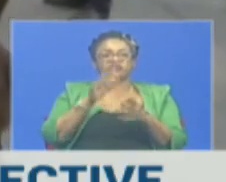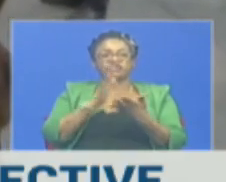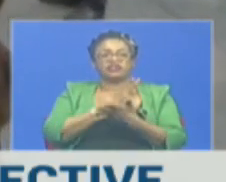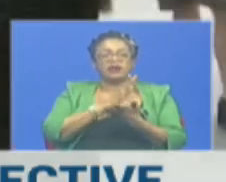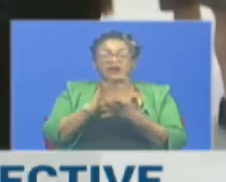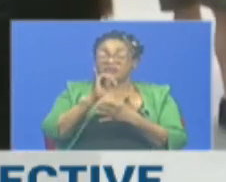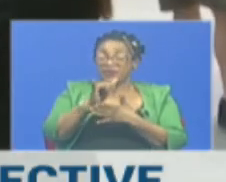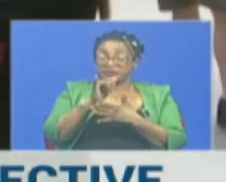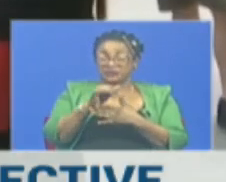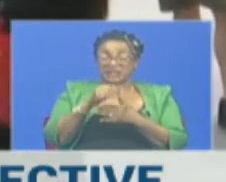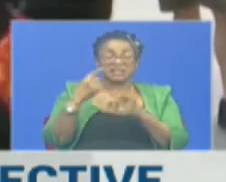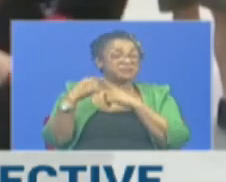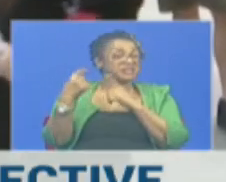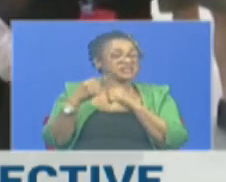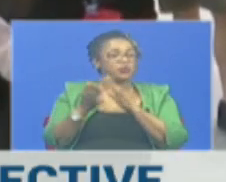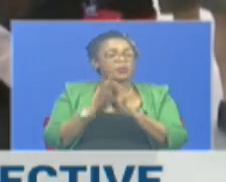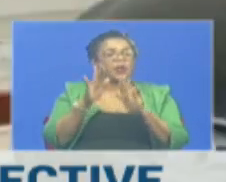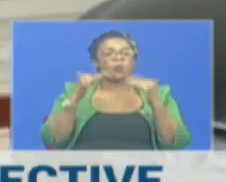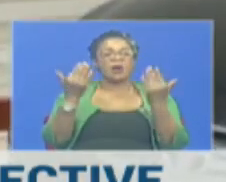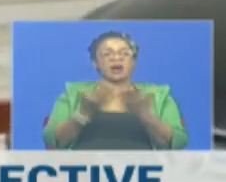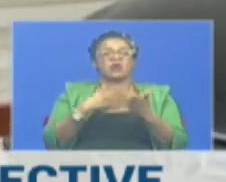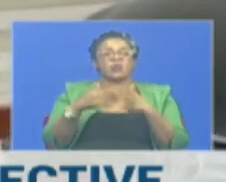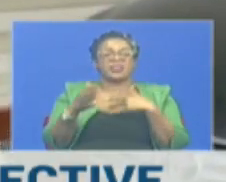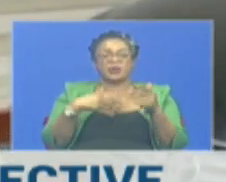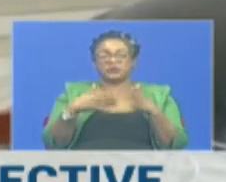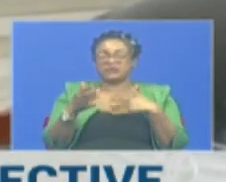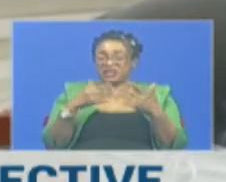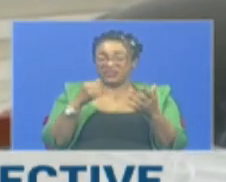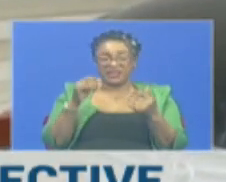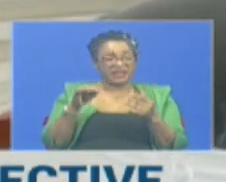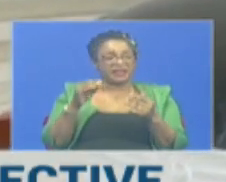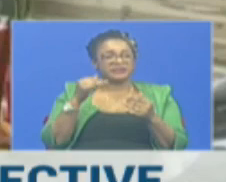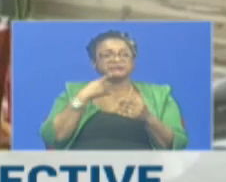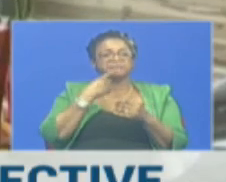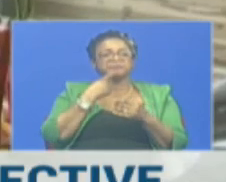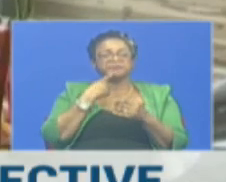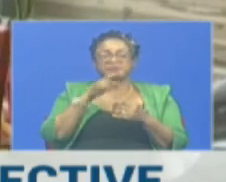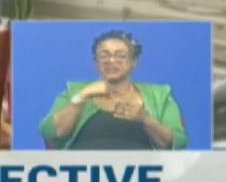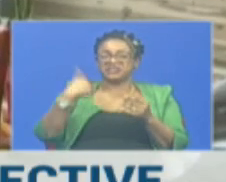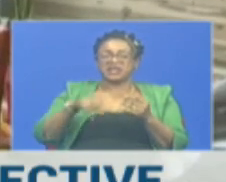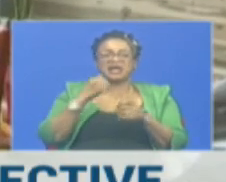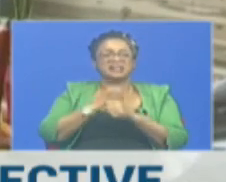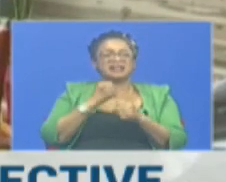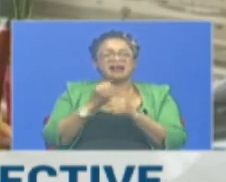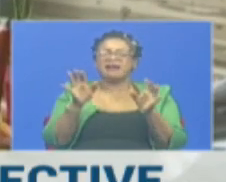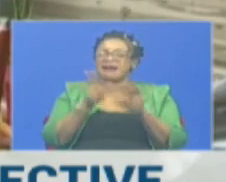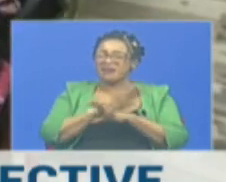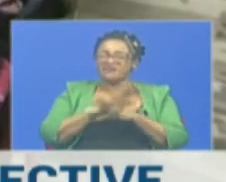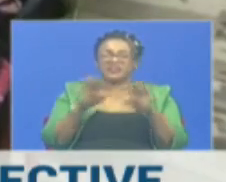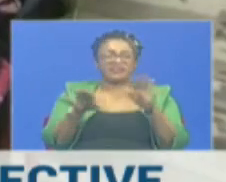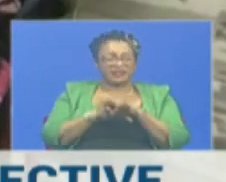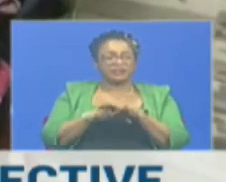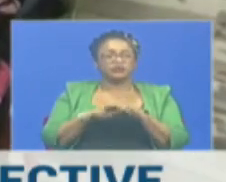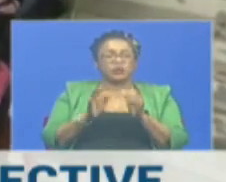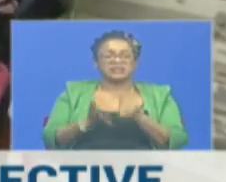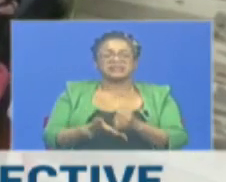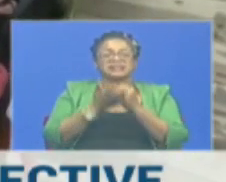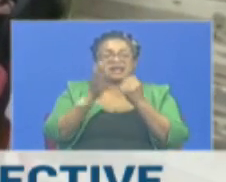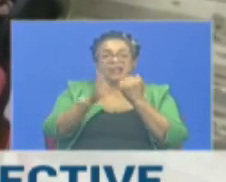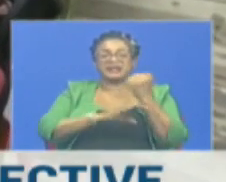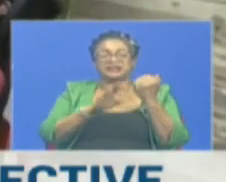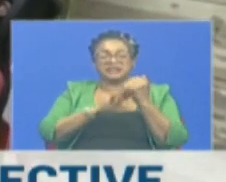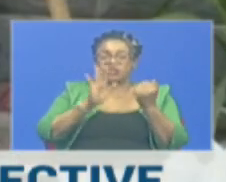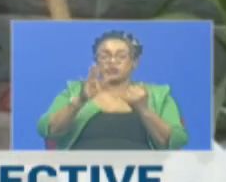treatment experiences with the world without reservation, adding that China has done everything in its power to assist countries in